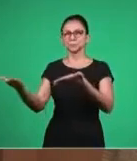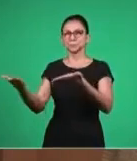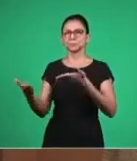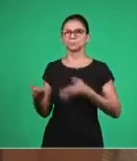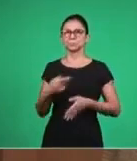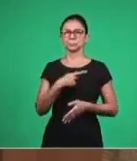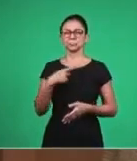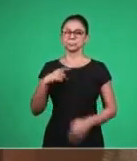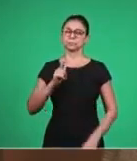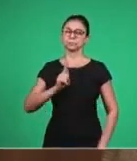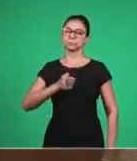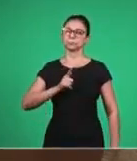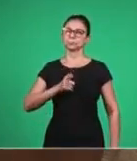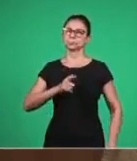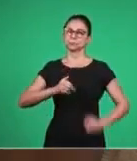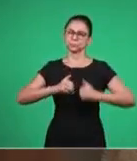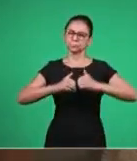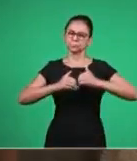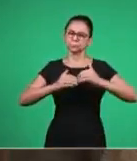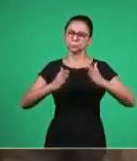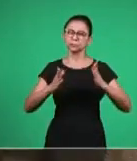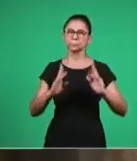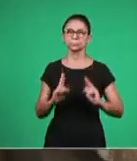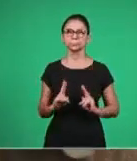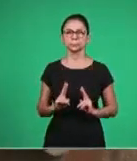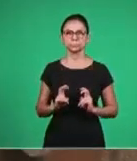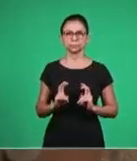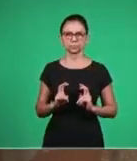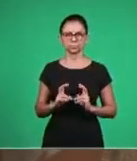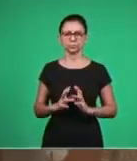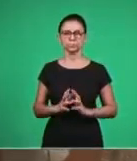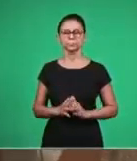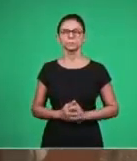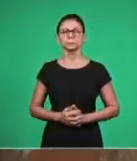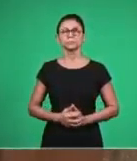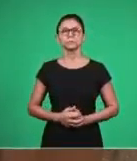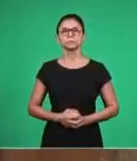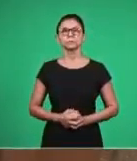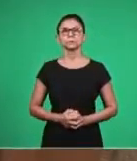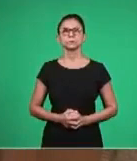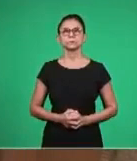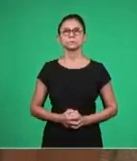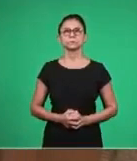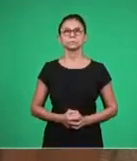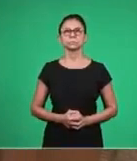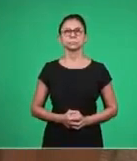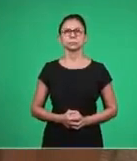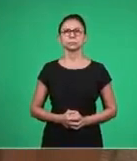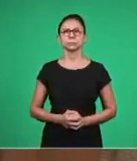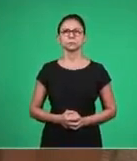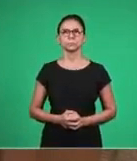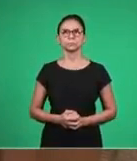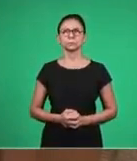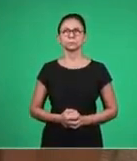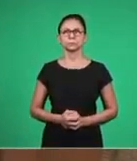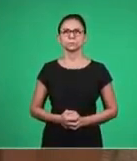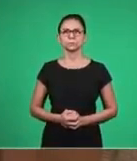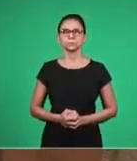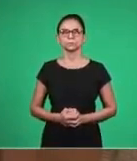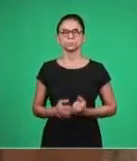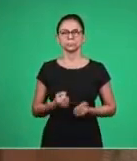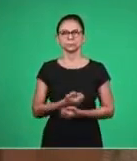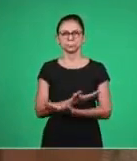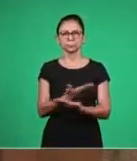And then we were gonna give the word to Pastor Jidochi to talk about this,